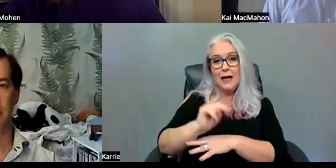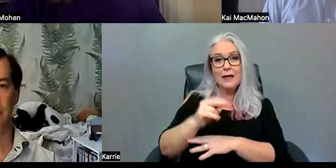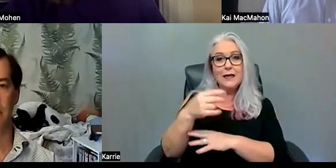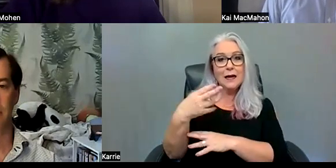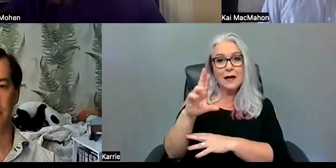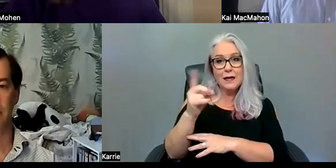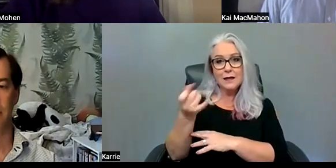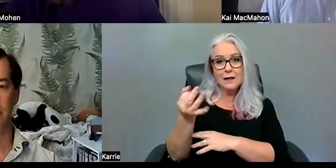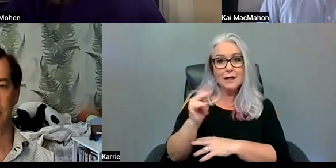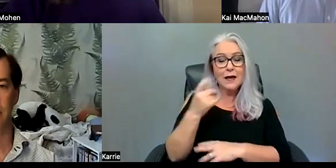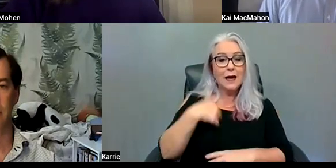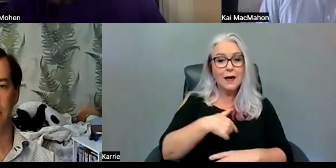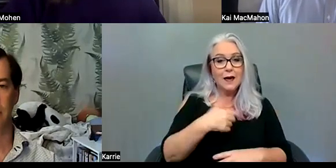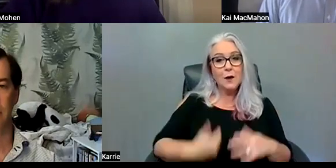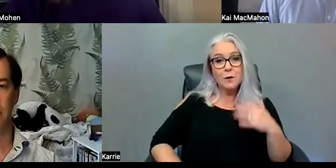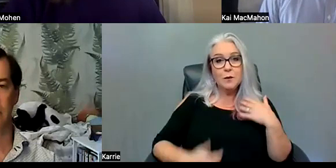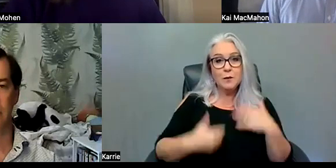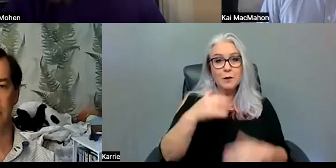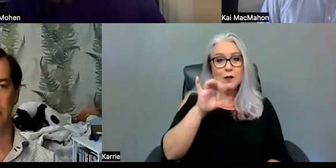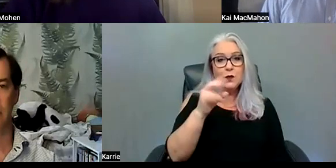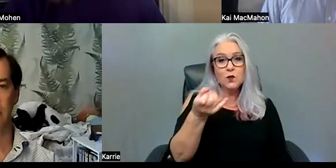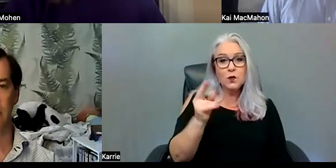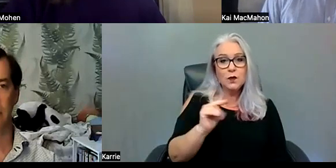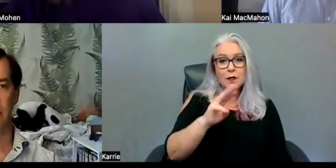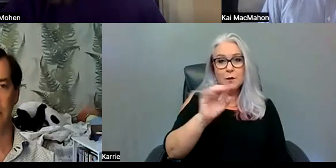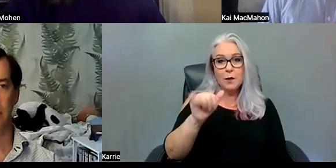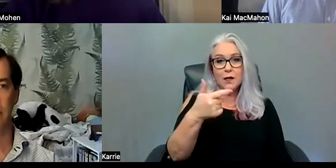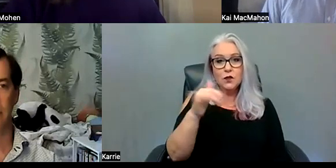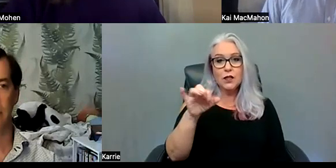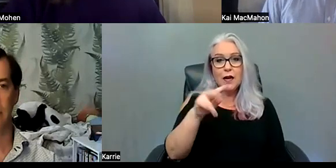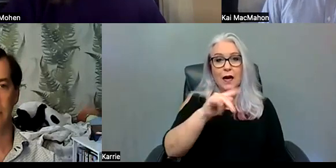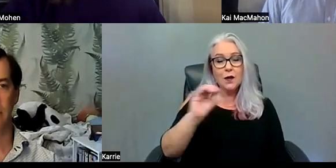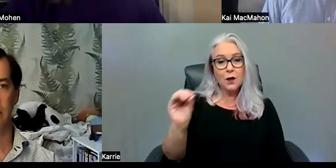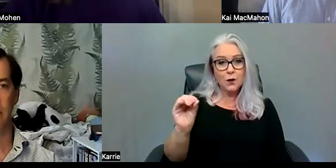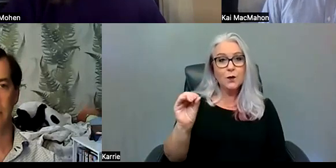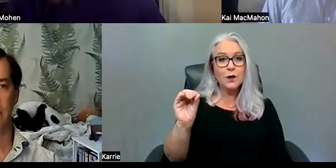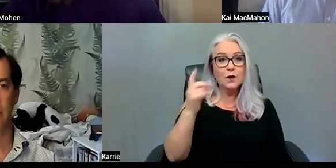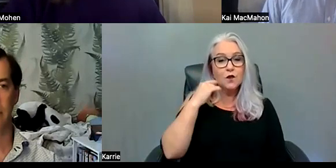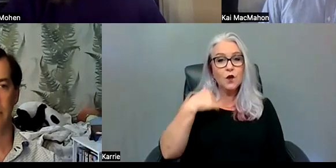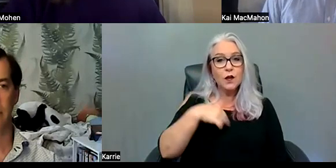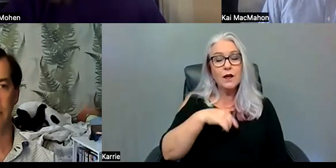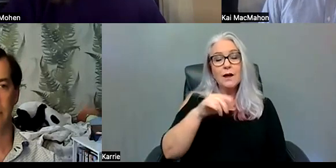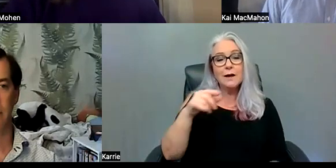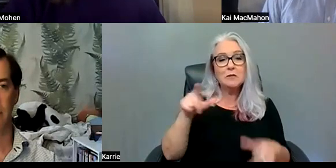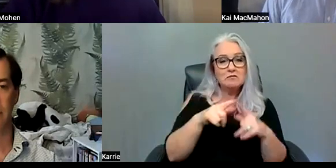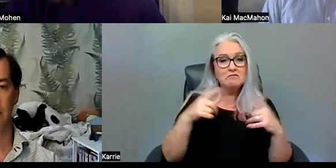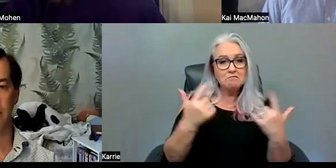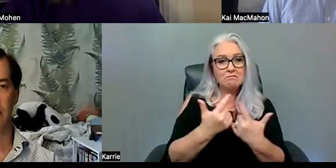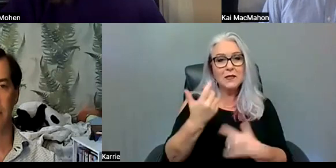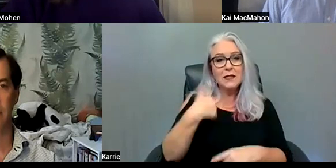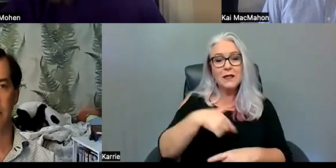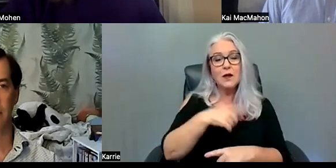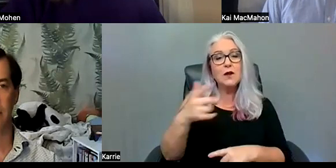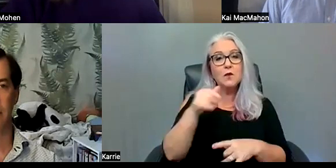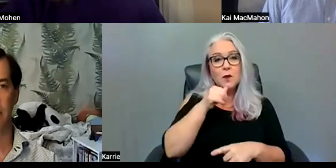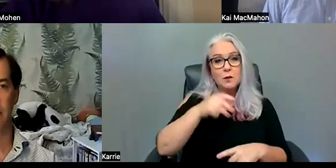of the Rivertowns. We are very pleased tonight to be partnering with both the PTSA and with Disability Rights